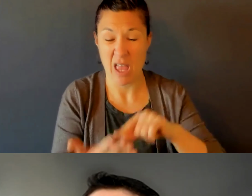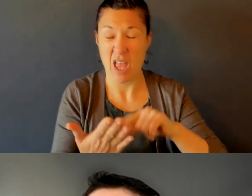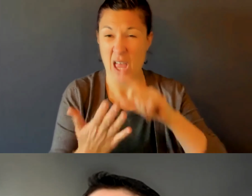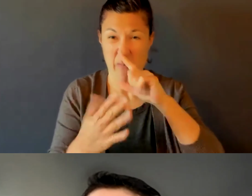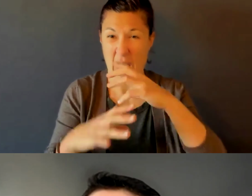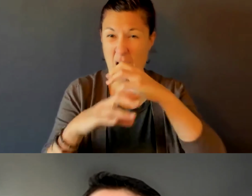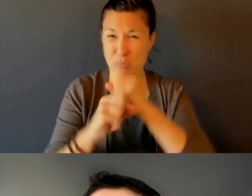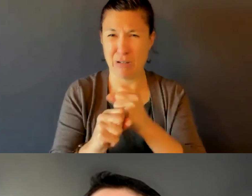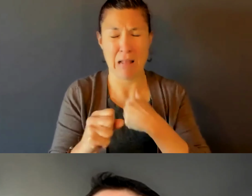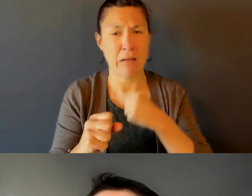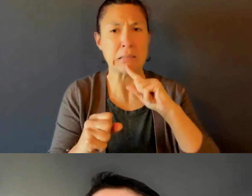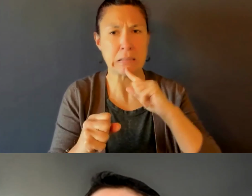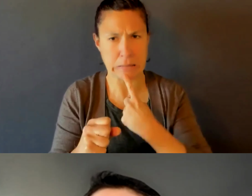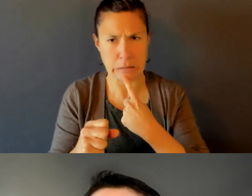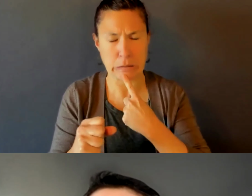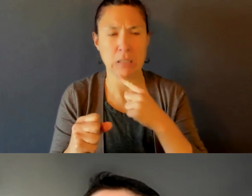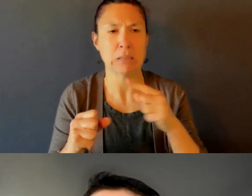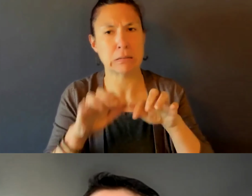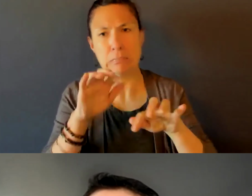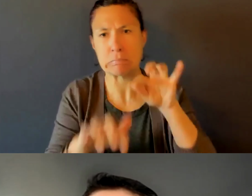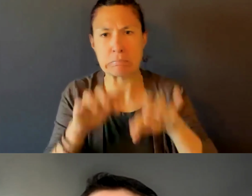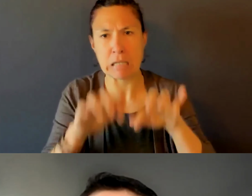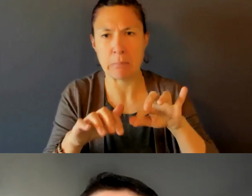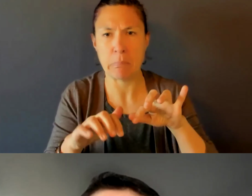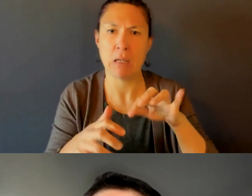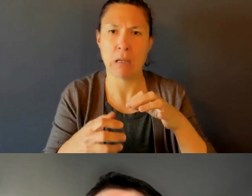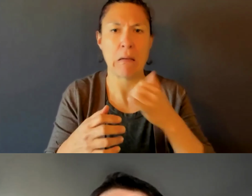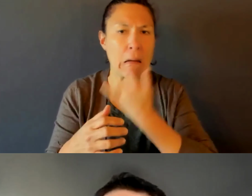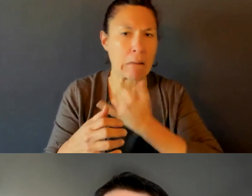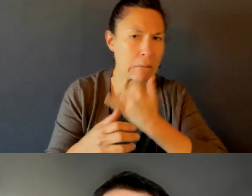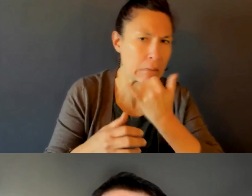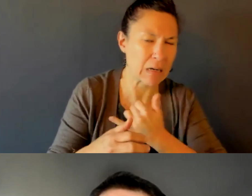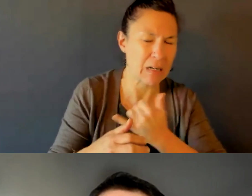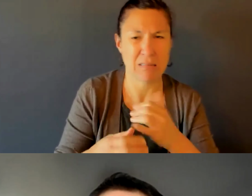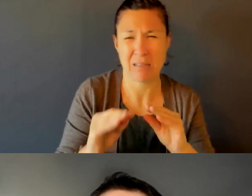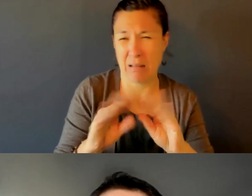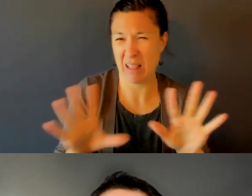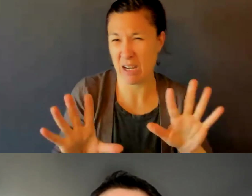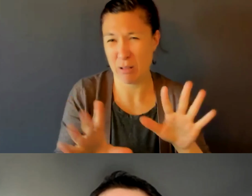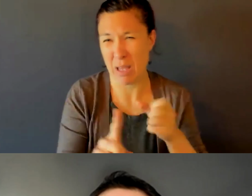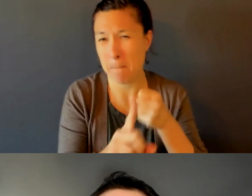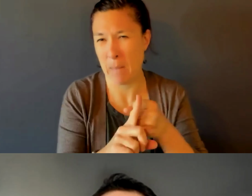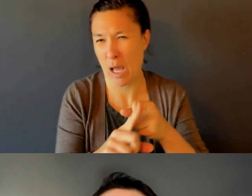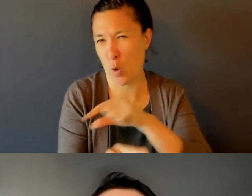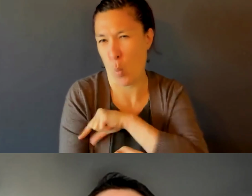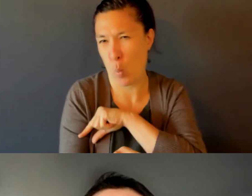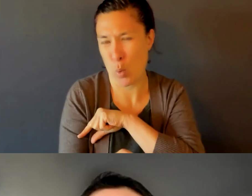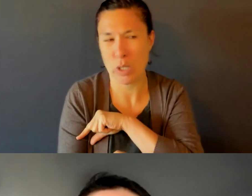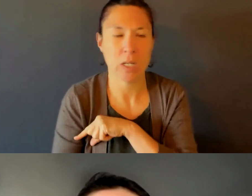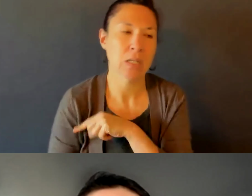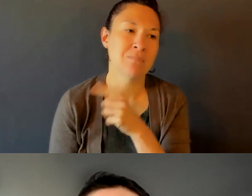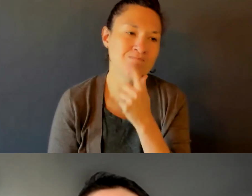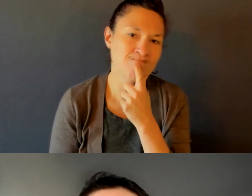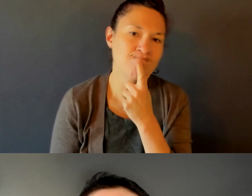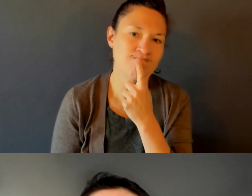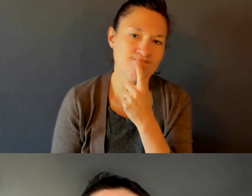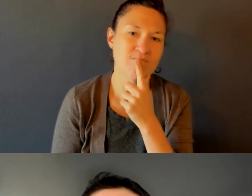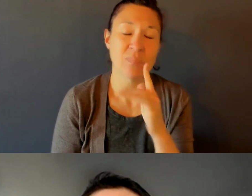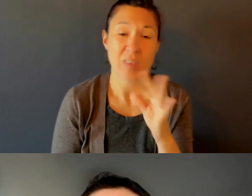and spelling issues that clearly affect its quality? That's a good question. So if the punctuation